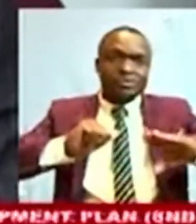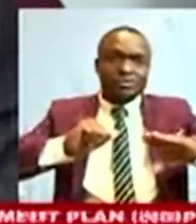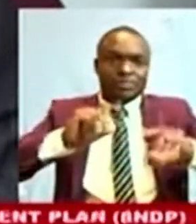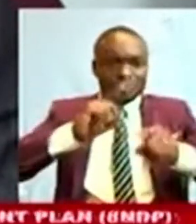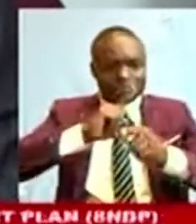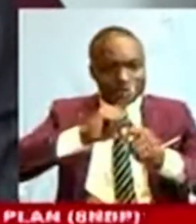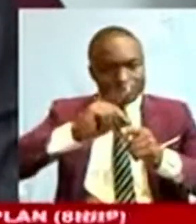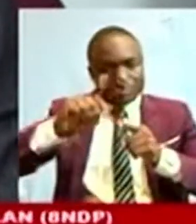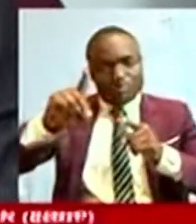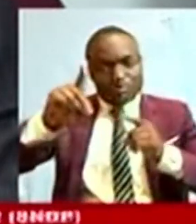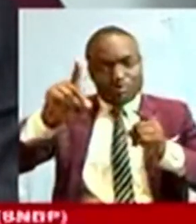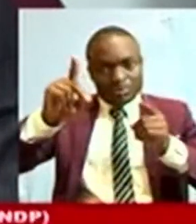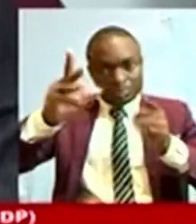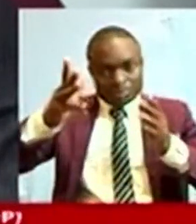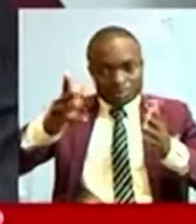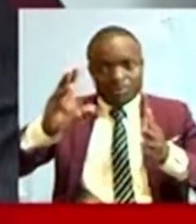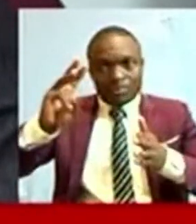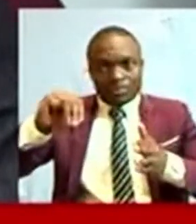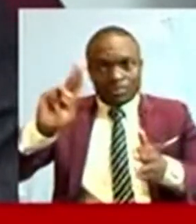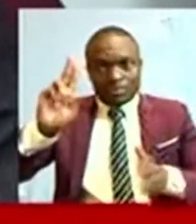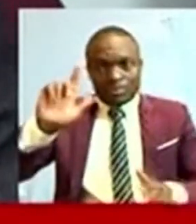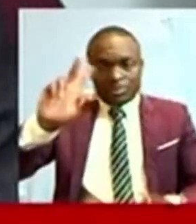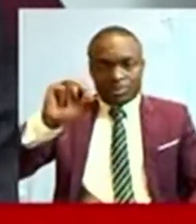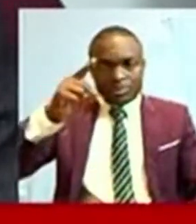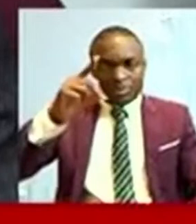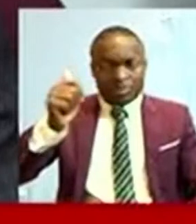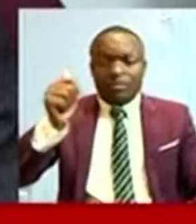Professor Mlenga to just comment on the issue of